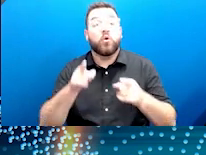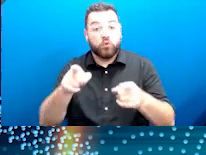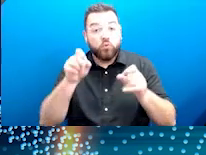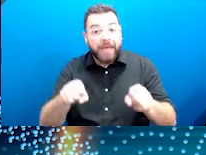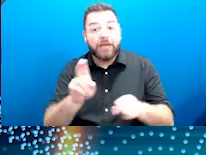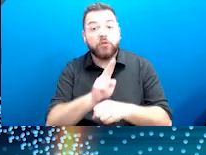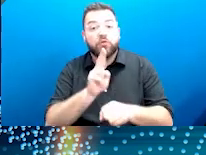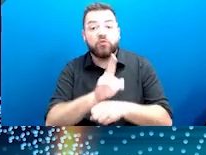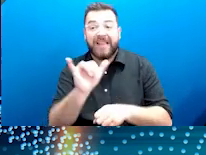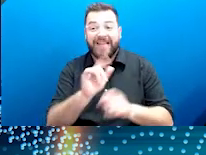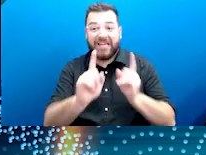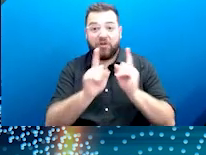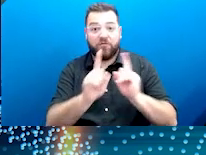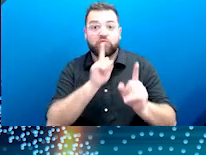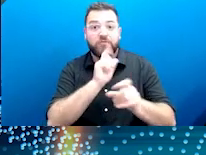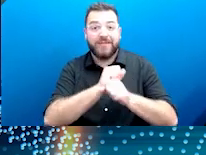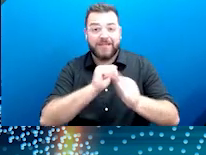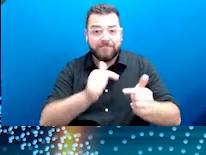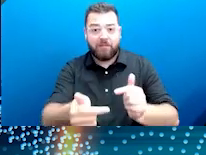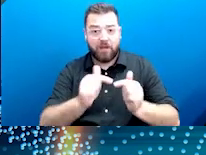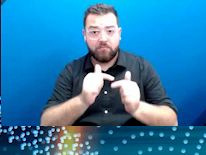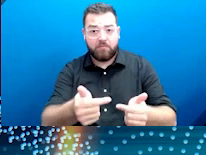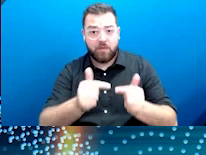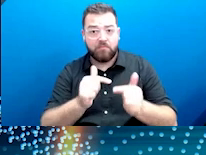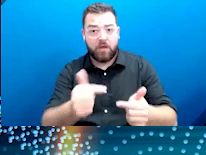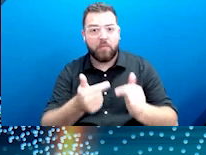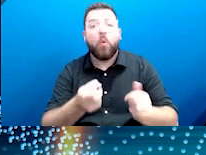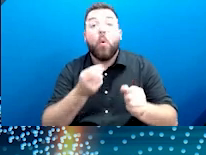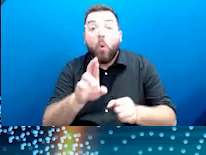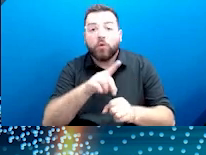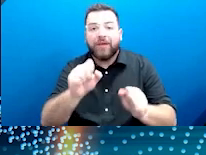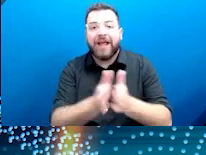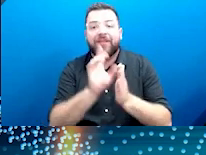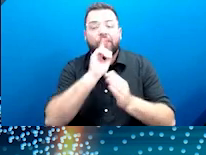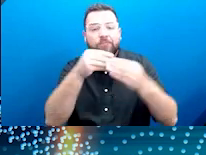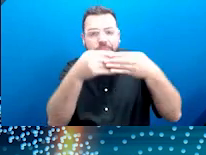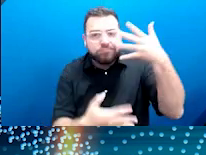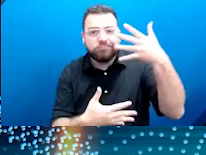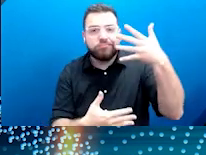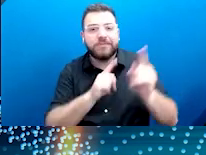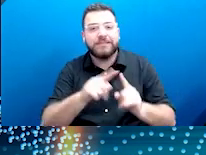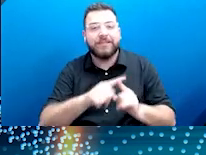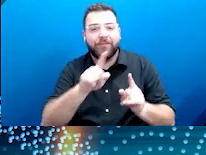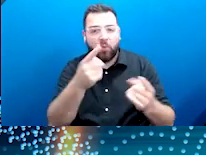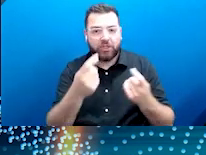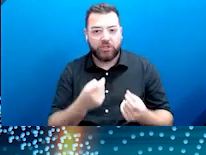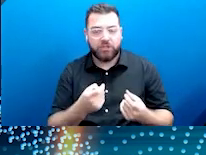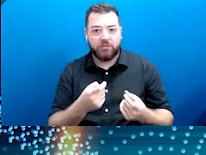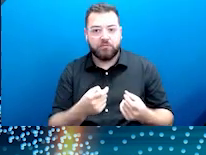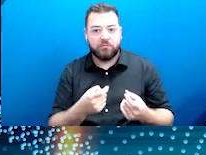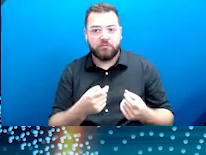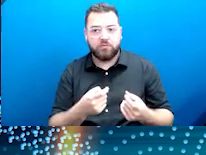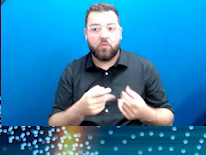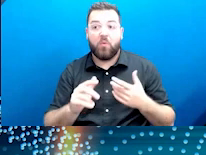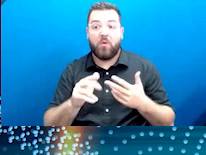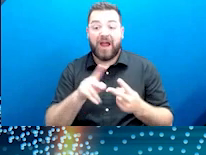just talk back and forth with you, or you could have it print out a bunch of questions. It'll go either way. So, yeah. I don't know if they were plugged in. They might all be dead. So I'm gonna have this not work for